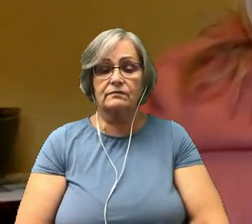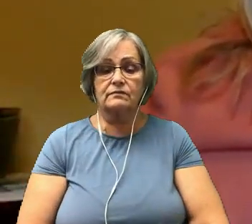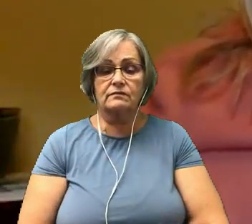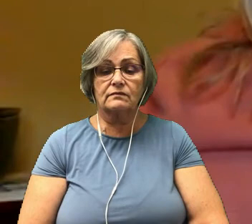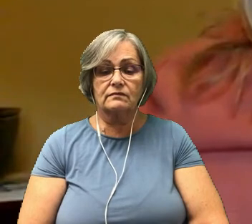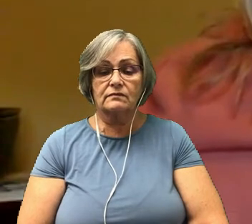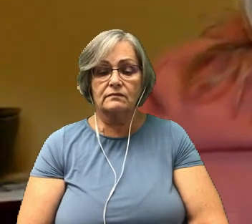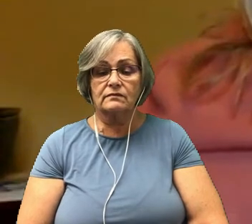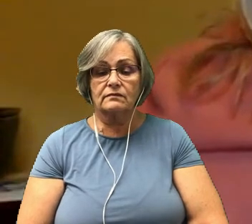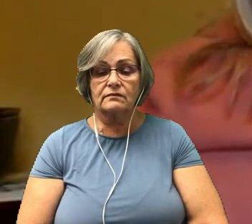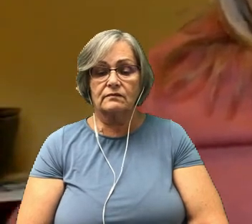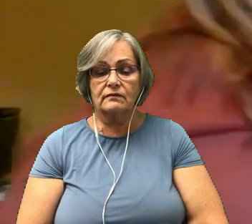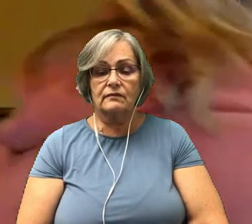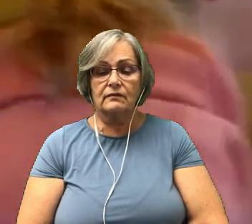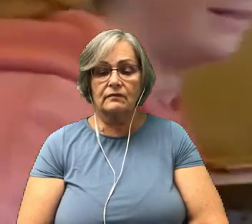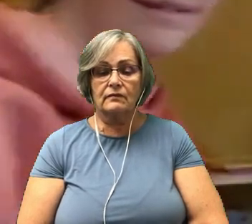pounds.